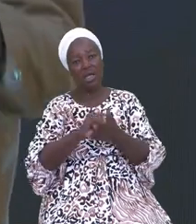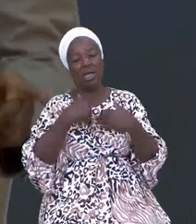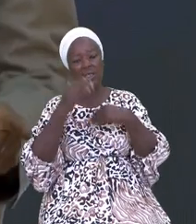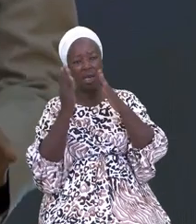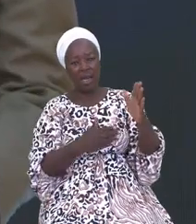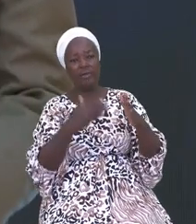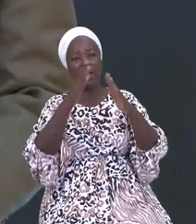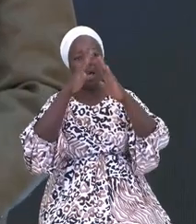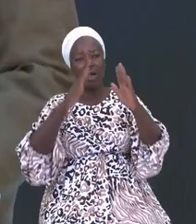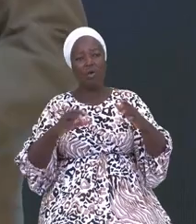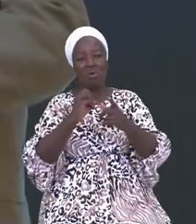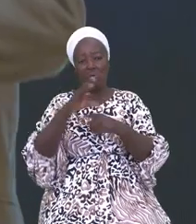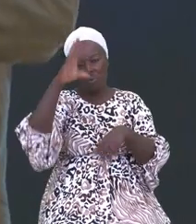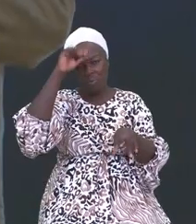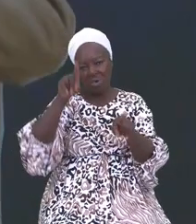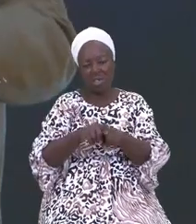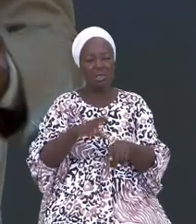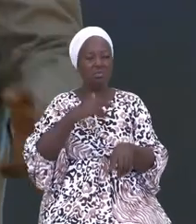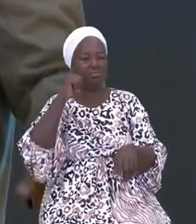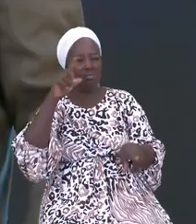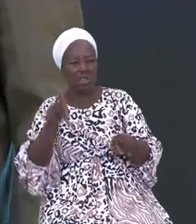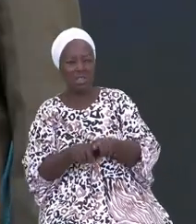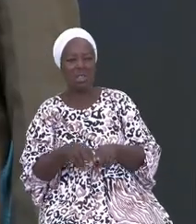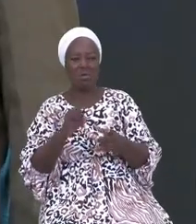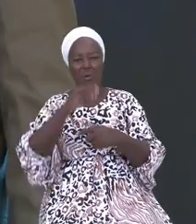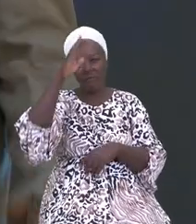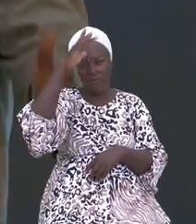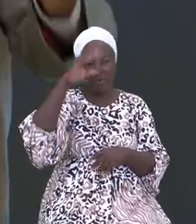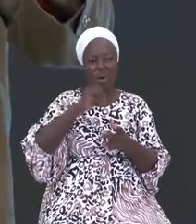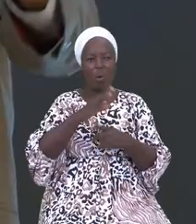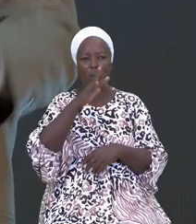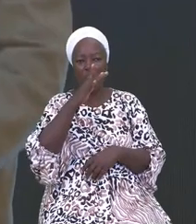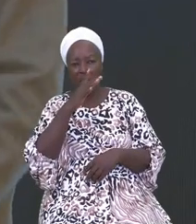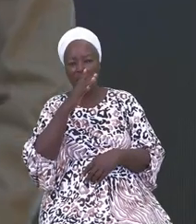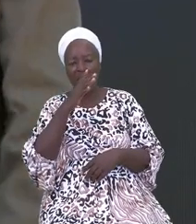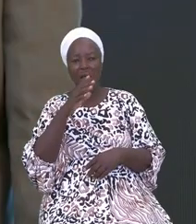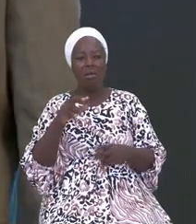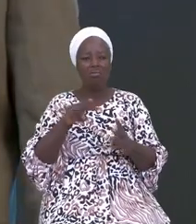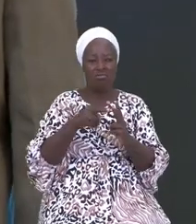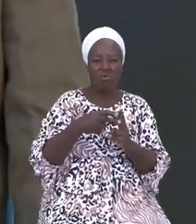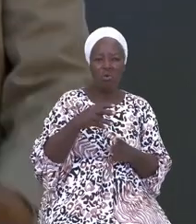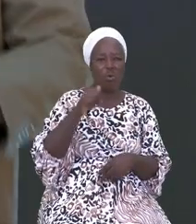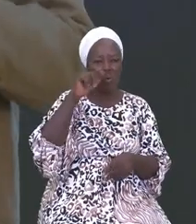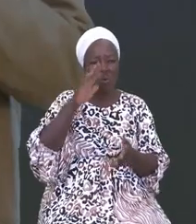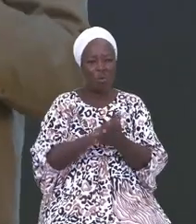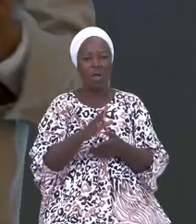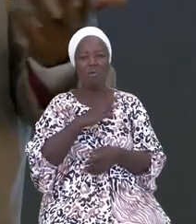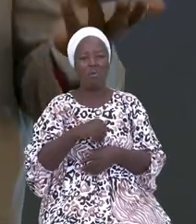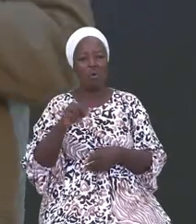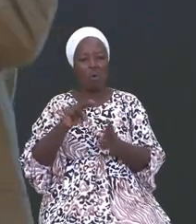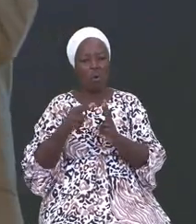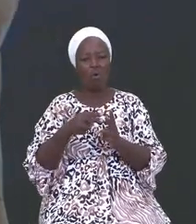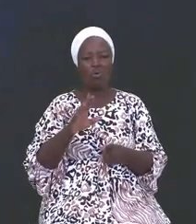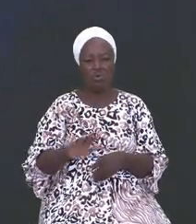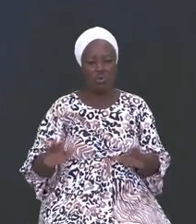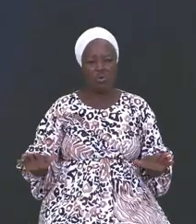or brethren or sisters or father or mother or wife or children or